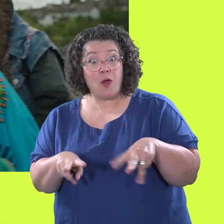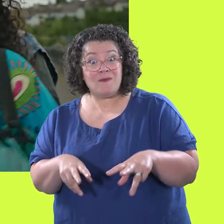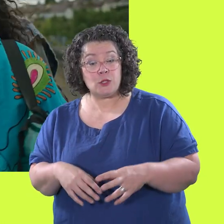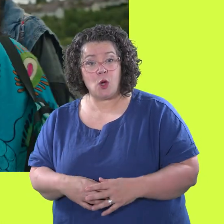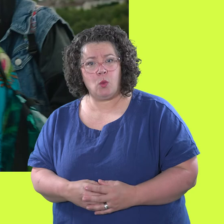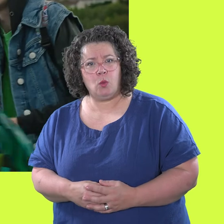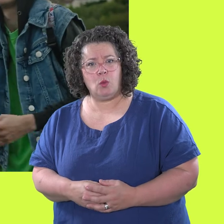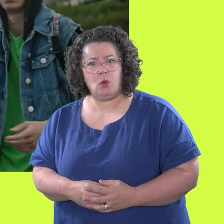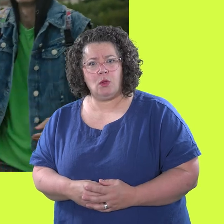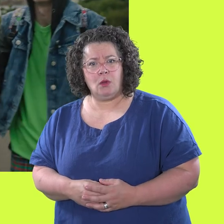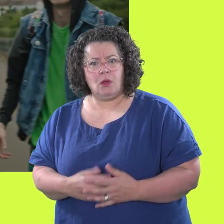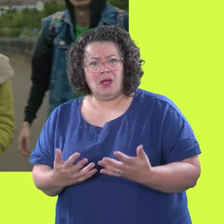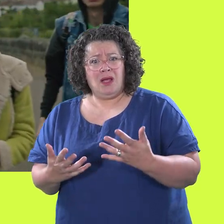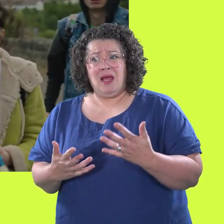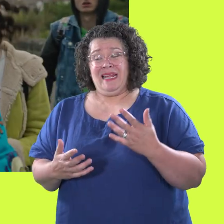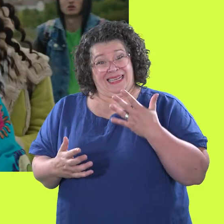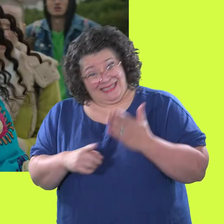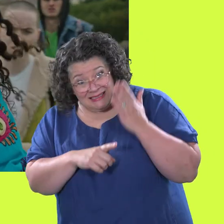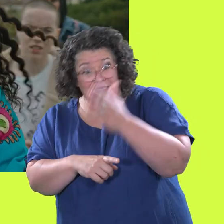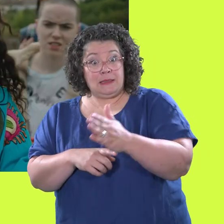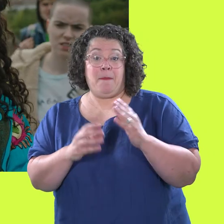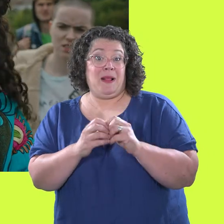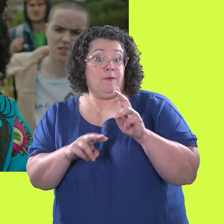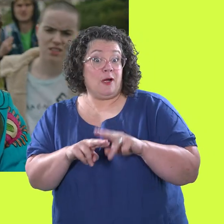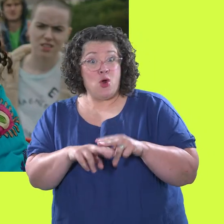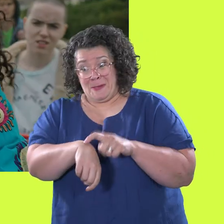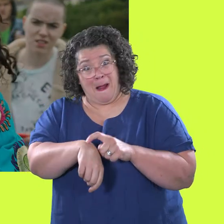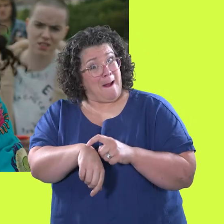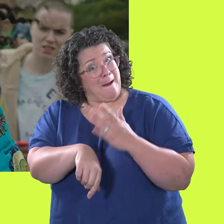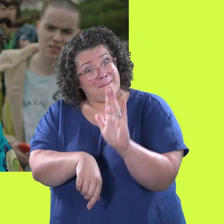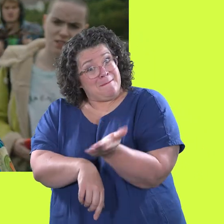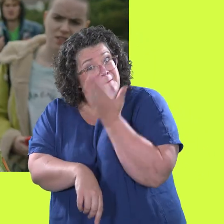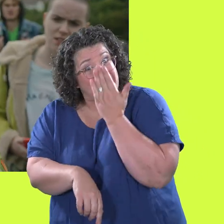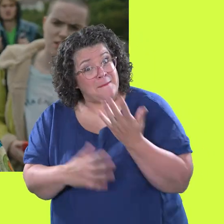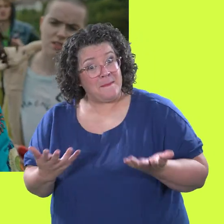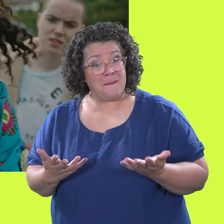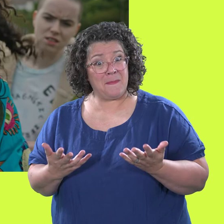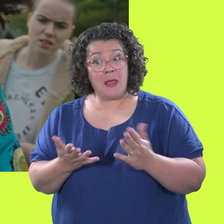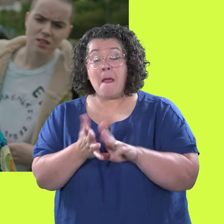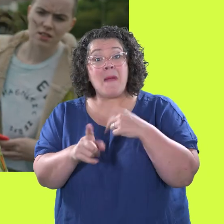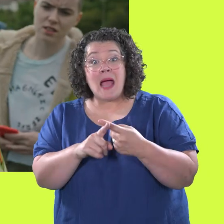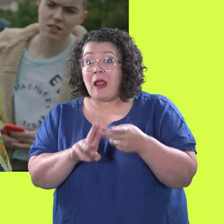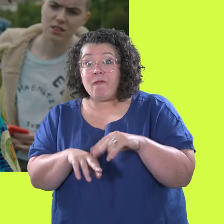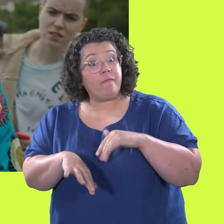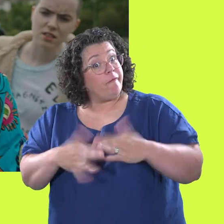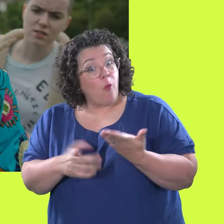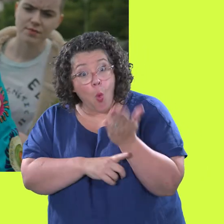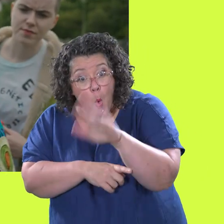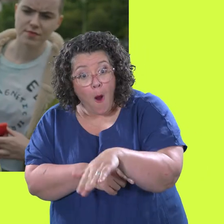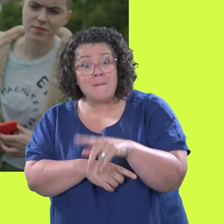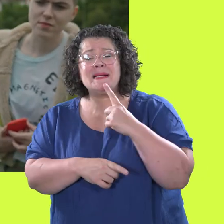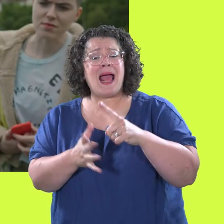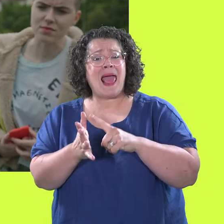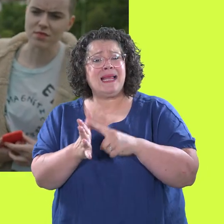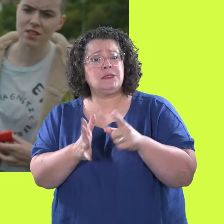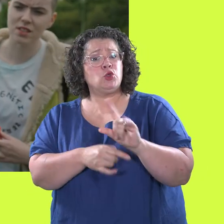That one. I'm trying to get to Blind Fistiniog in time. Max, if I don't get home, tell Alicia